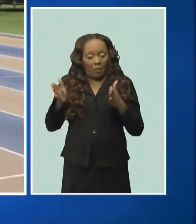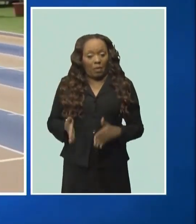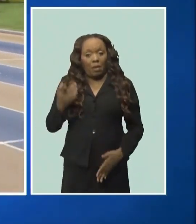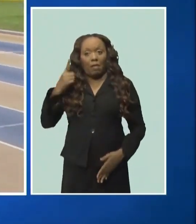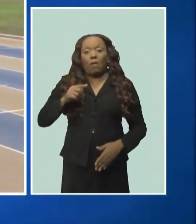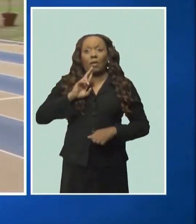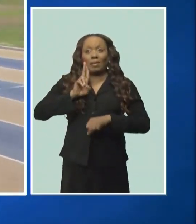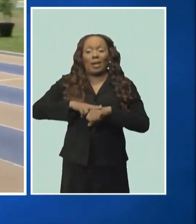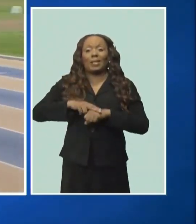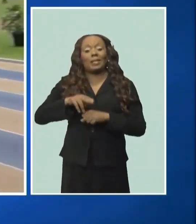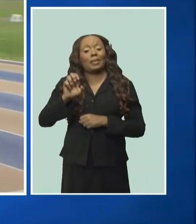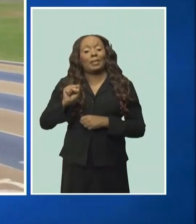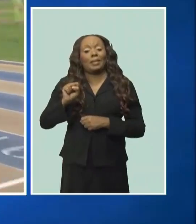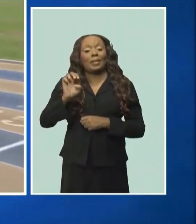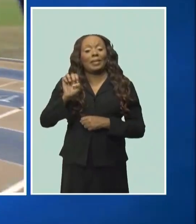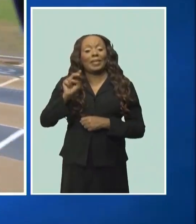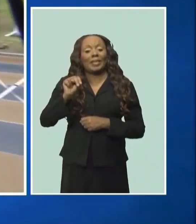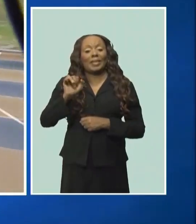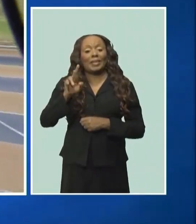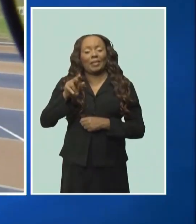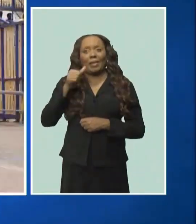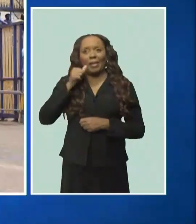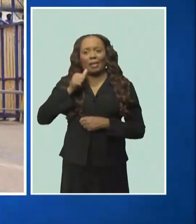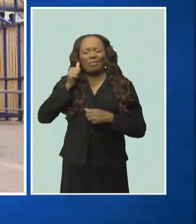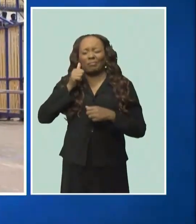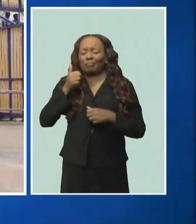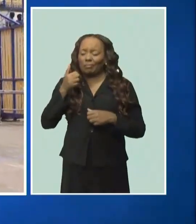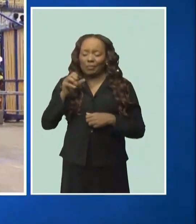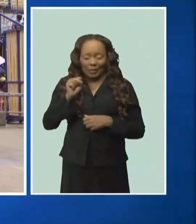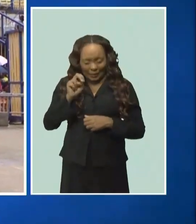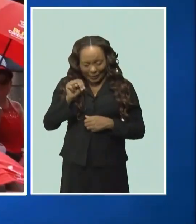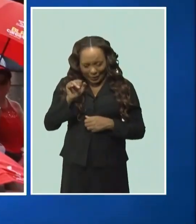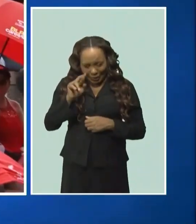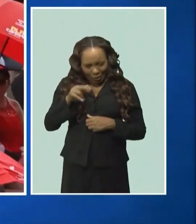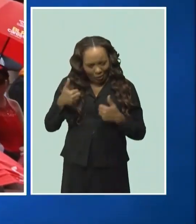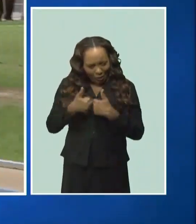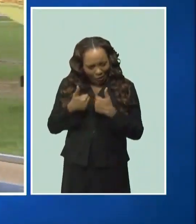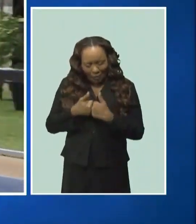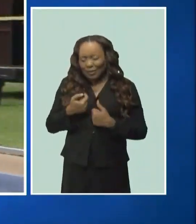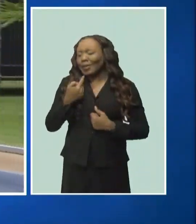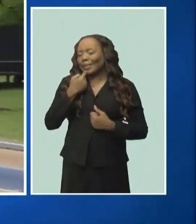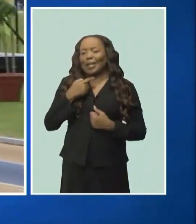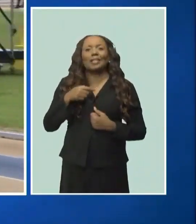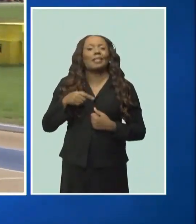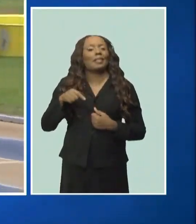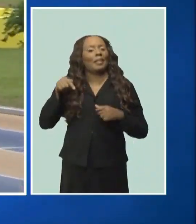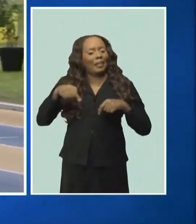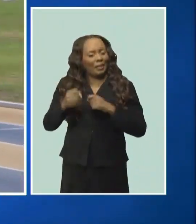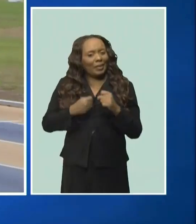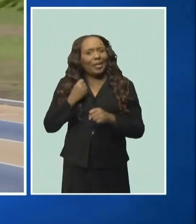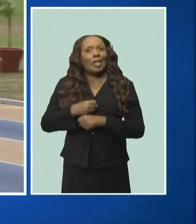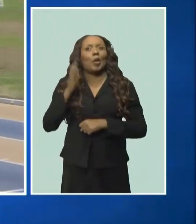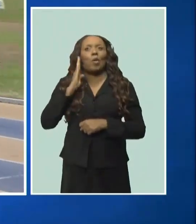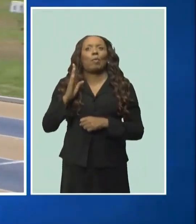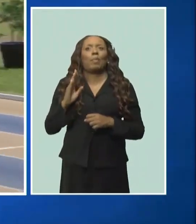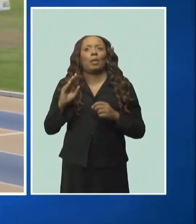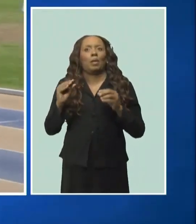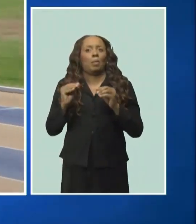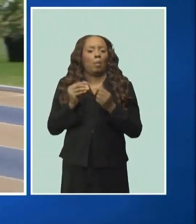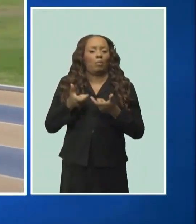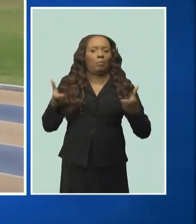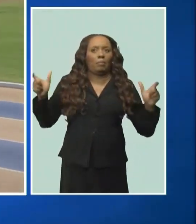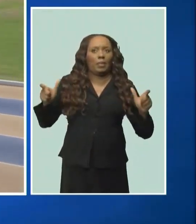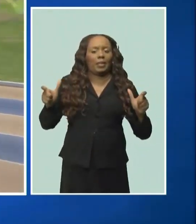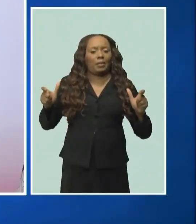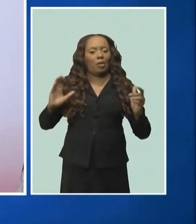are promising participants and spectators the 20th edition will be even bigger and better than past versions. This